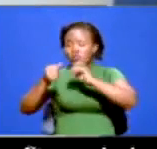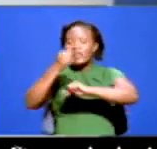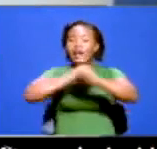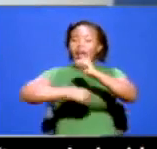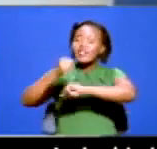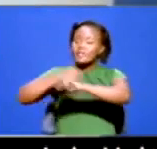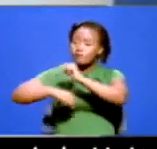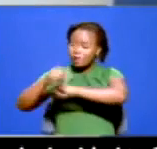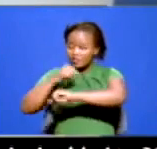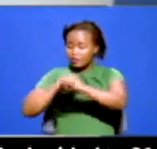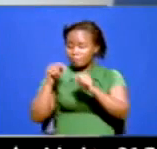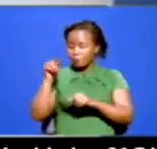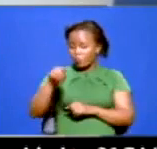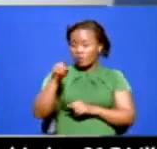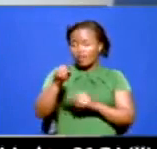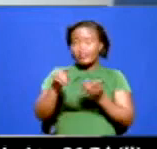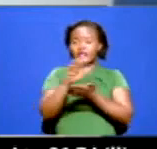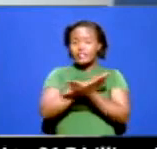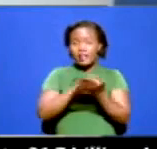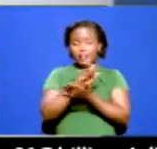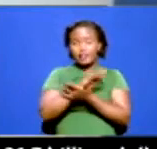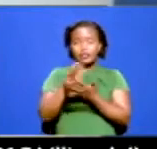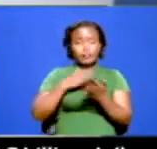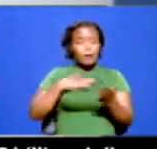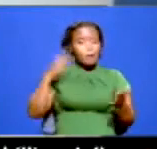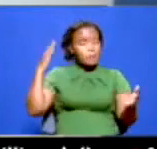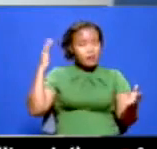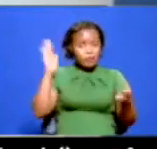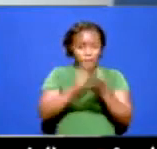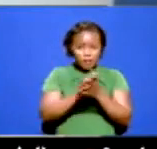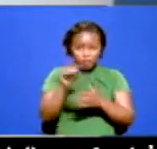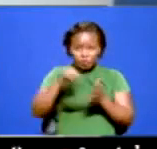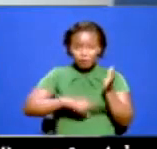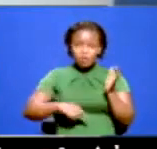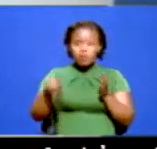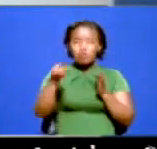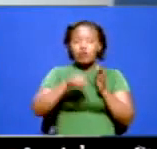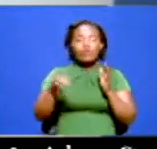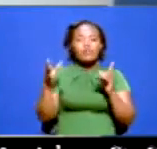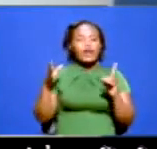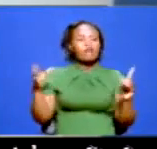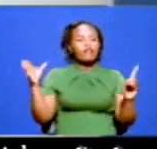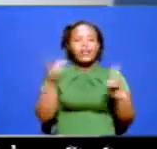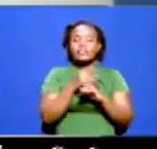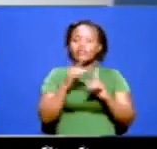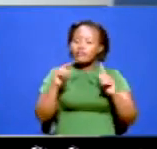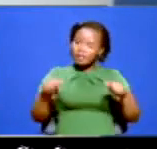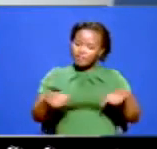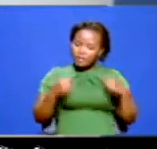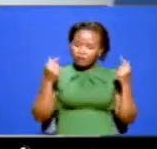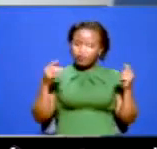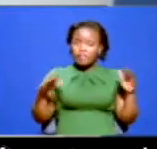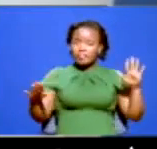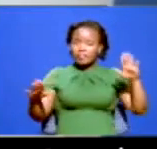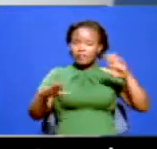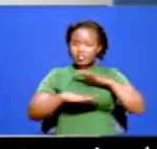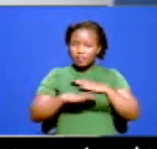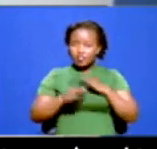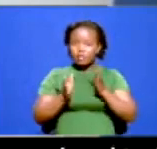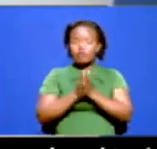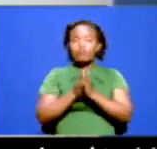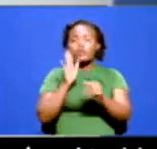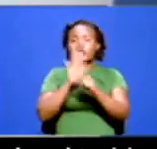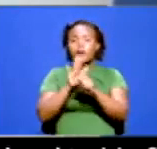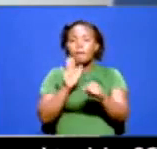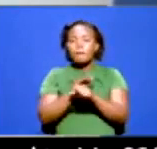These are areas that I believe, because we have already attained self-sufficiency in dehydrated vegetables.